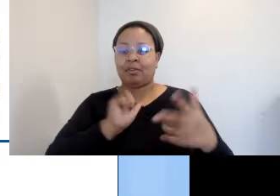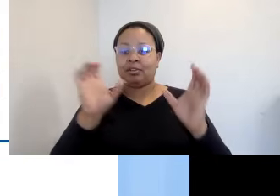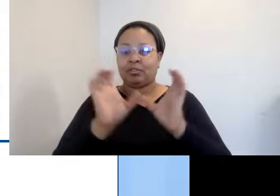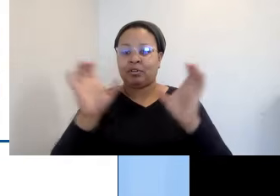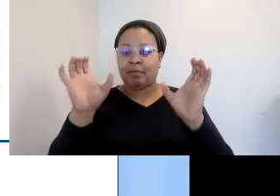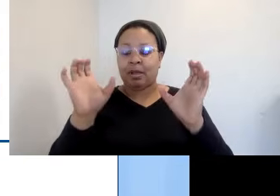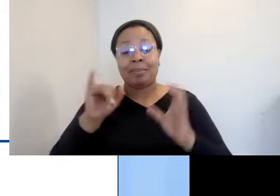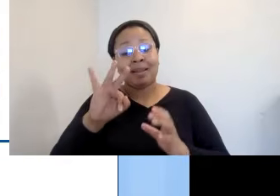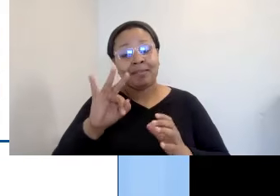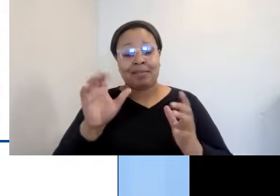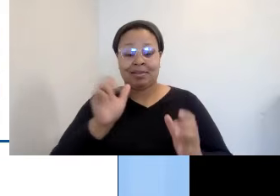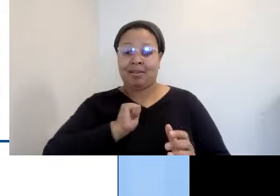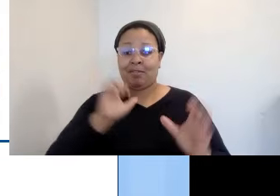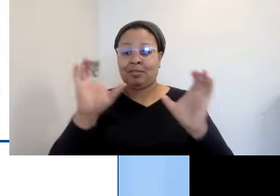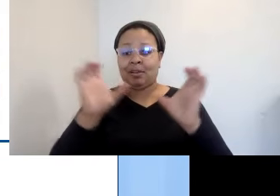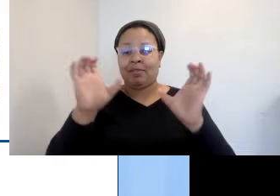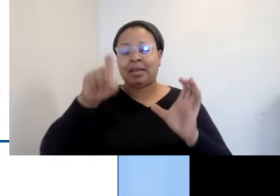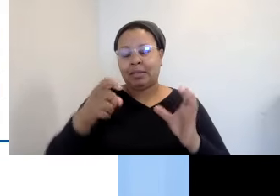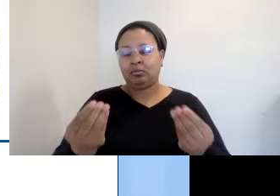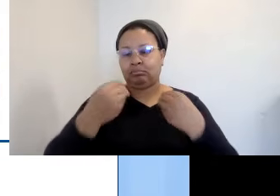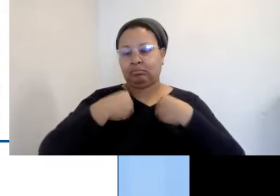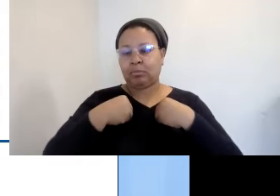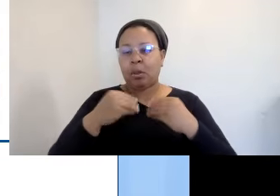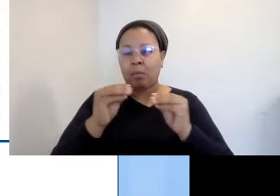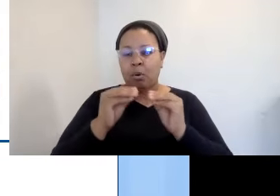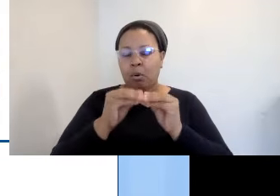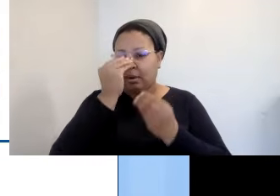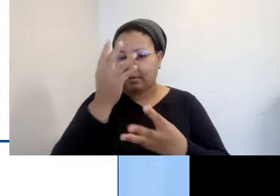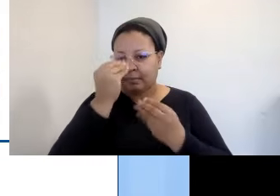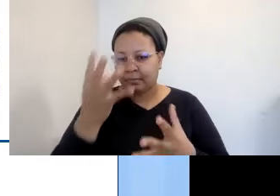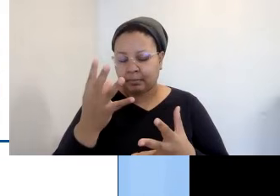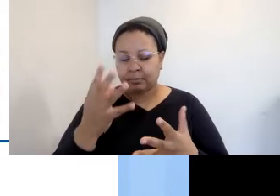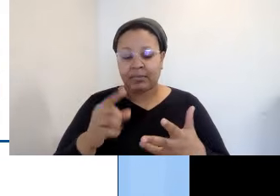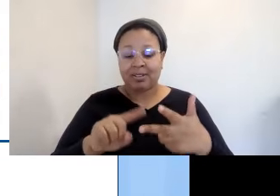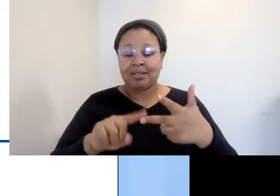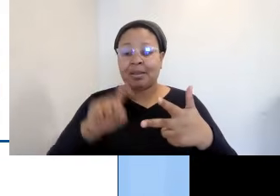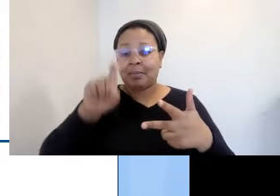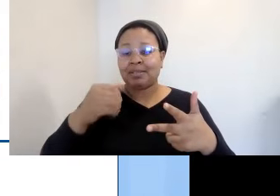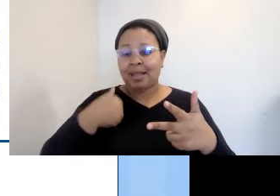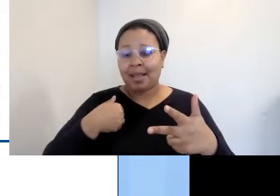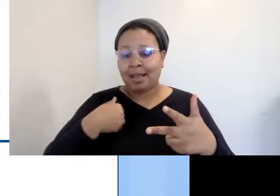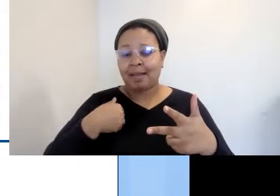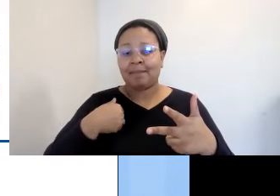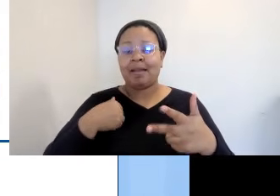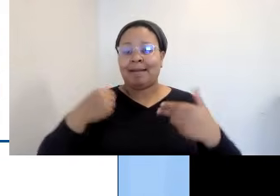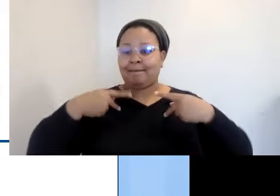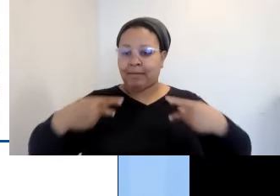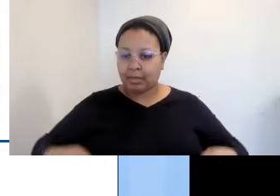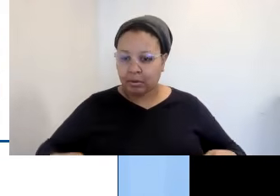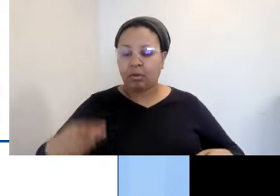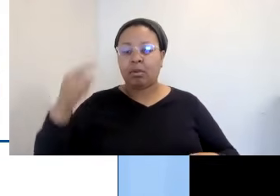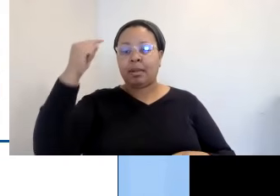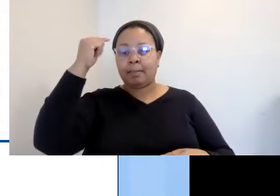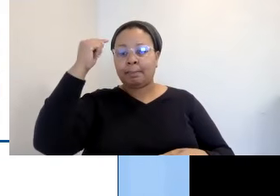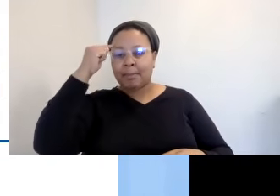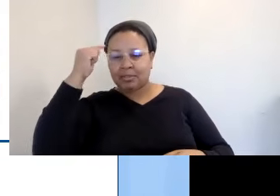more information. So with self-certification, there must be a diagnosis of a physical or mental impairment that causes marked